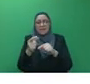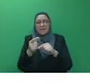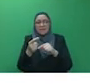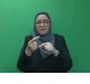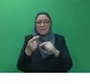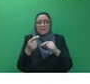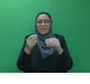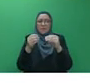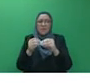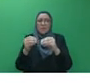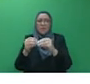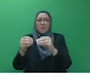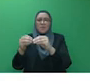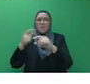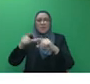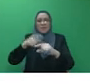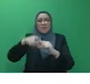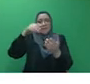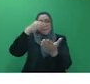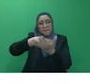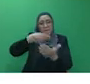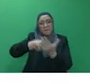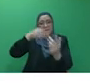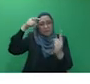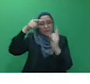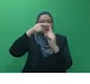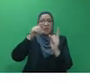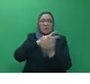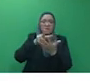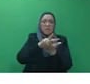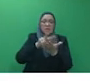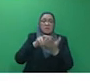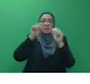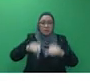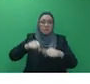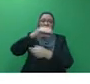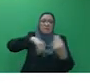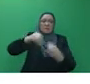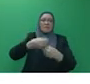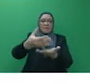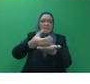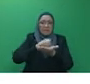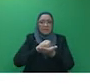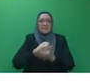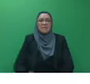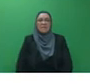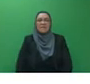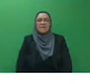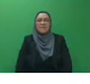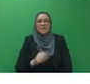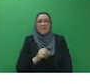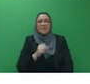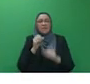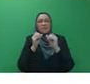to more of these type of uh money oriented or you know videos that could bring you some income like